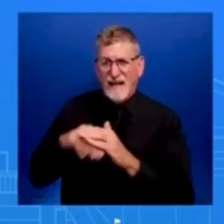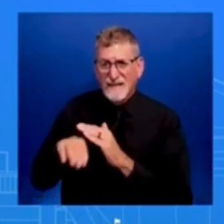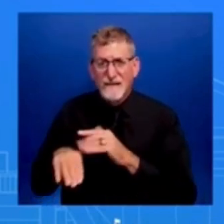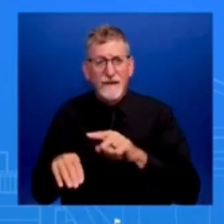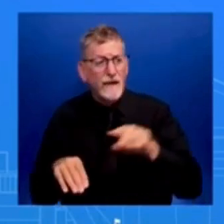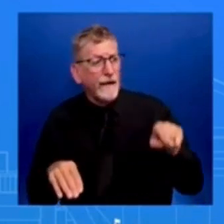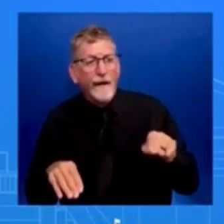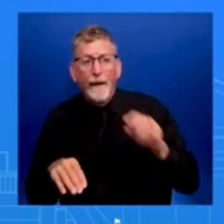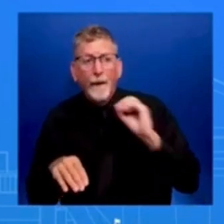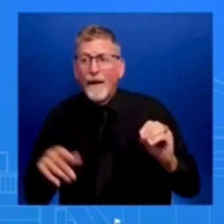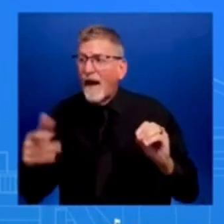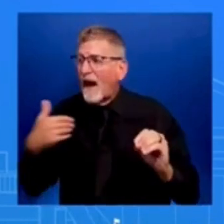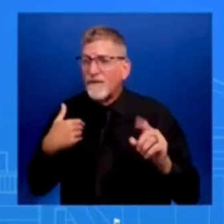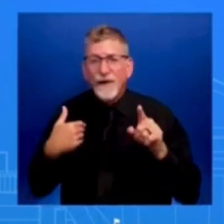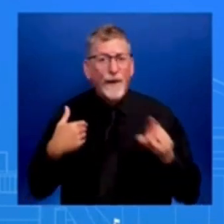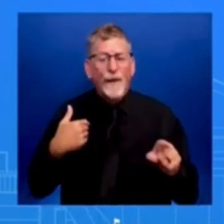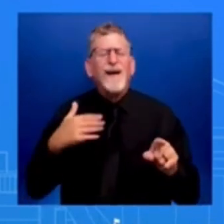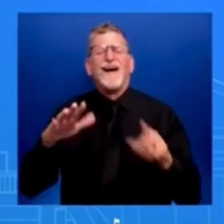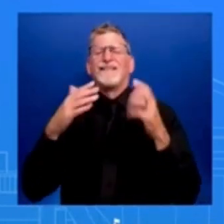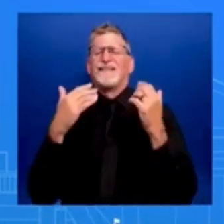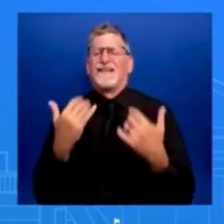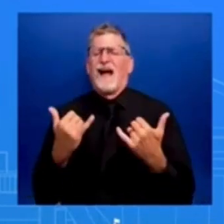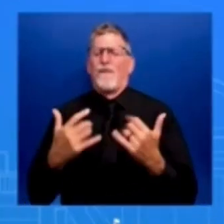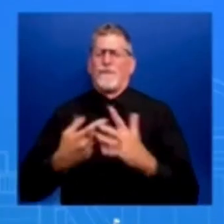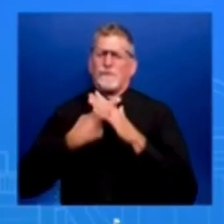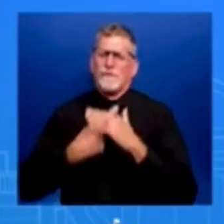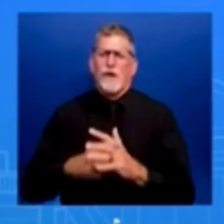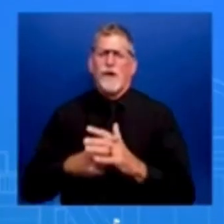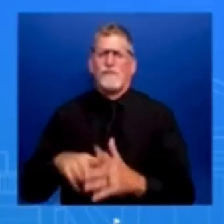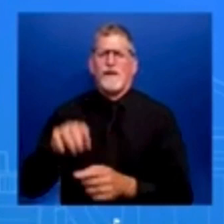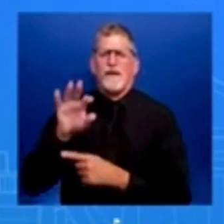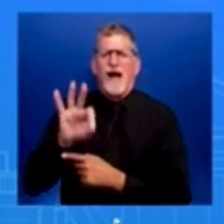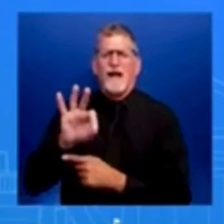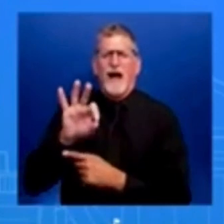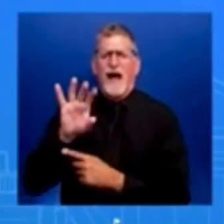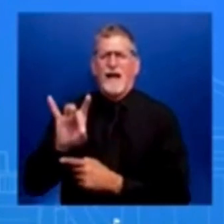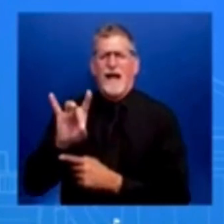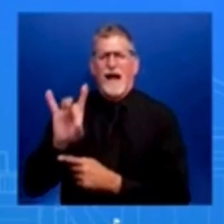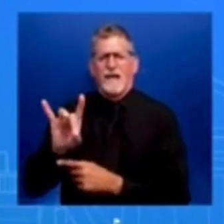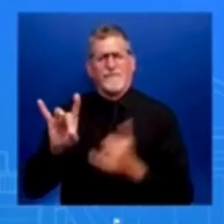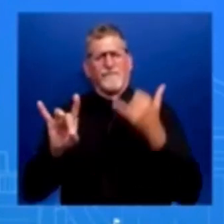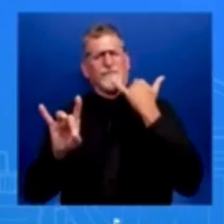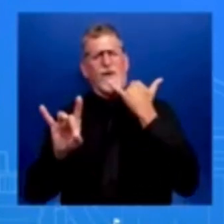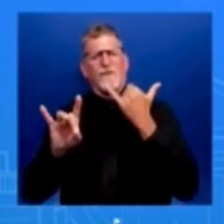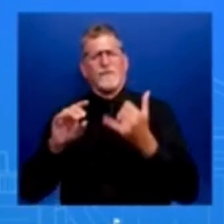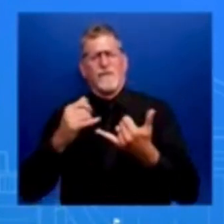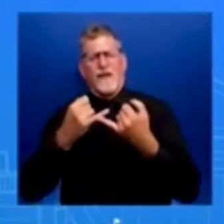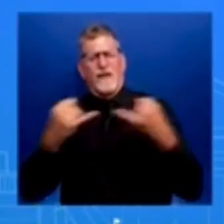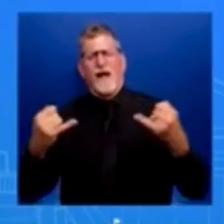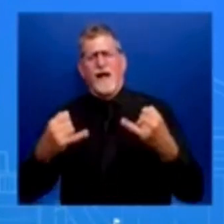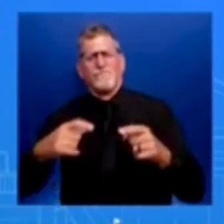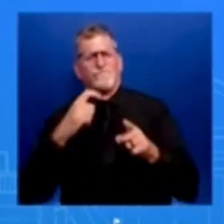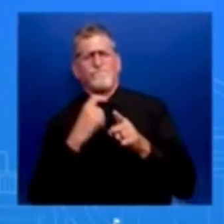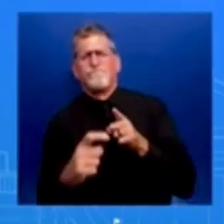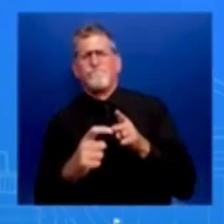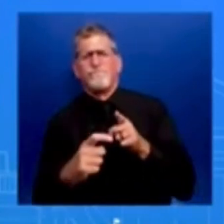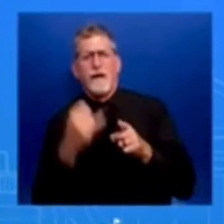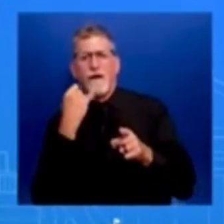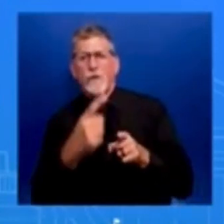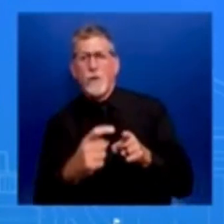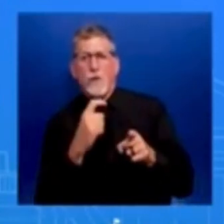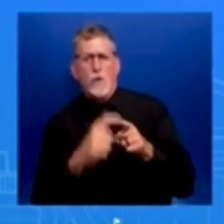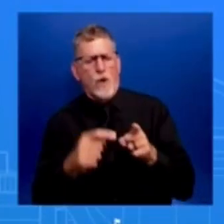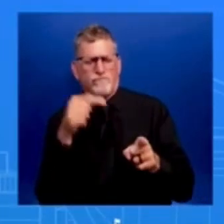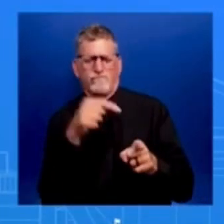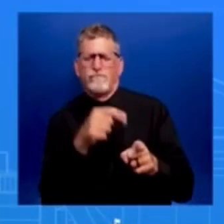including launching the 988 Lifeline, a confidential line Americans in crisis can call anytime. And if you are